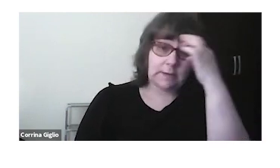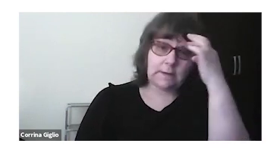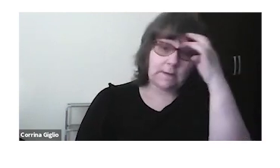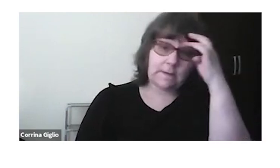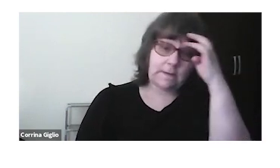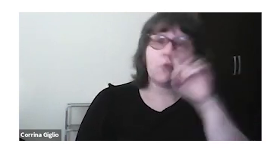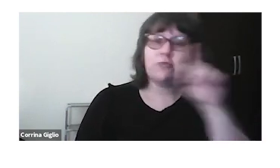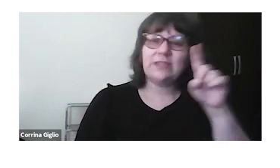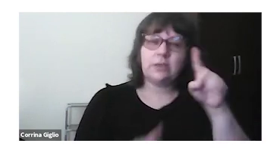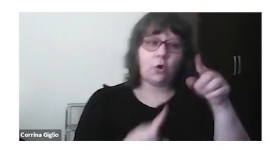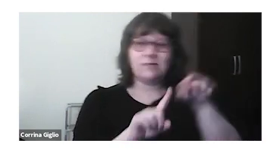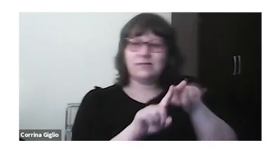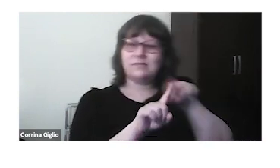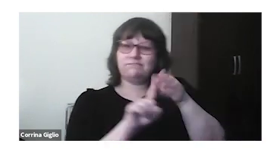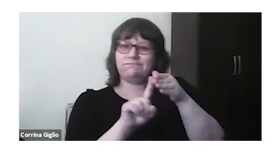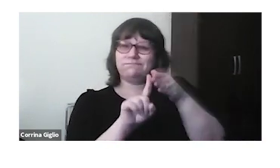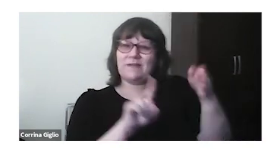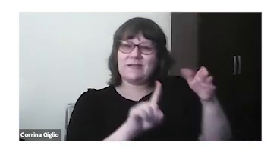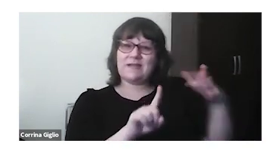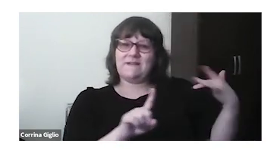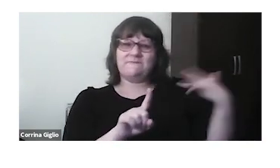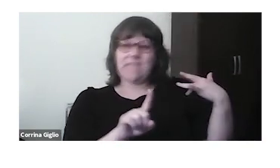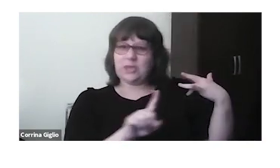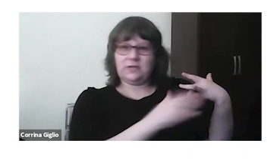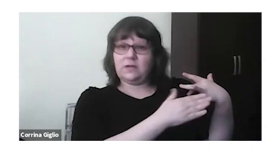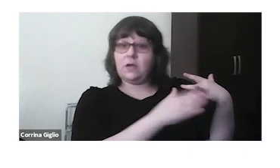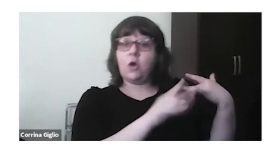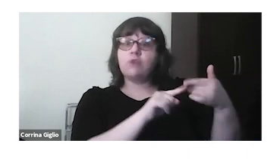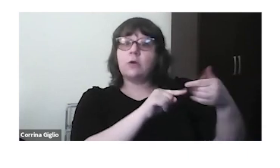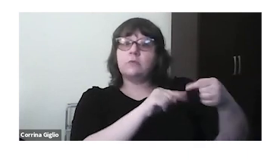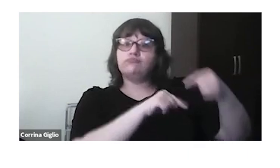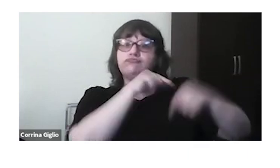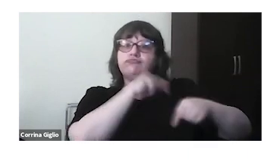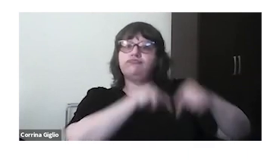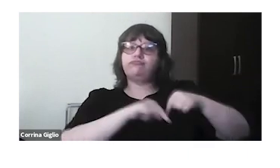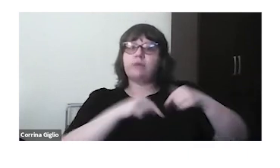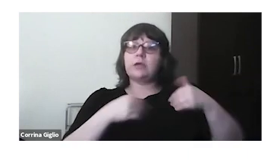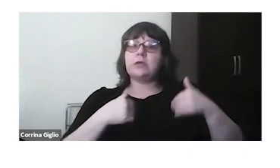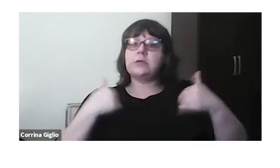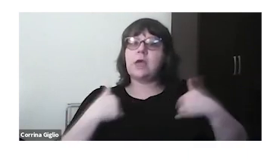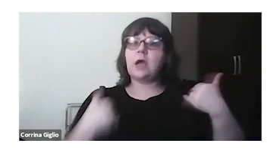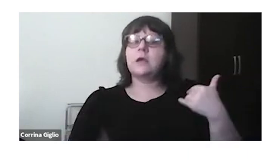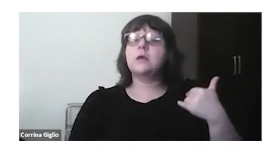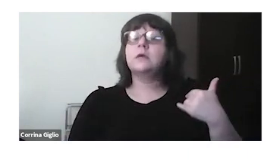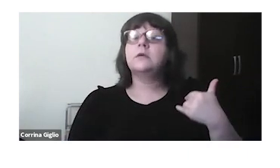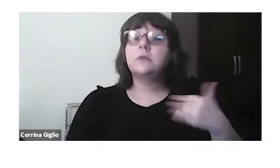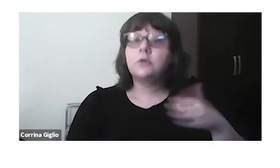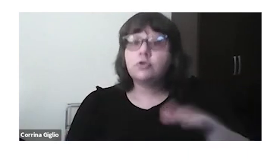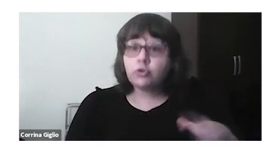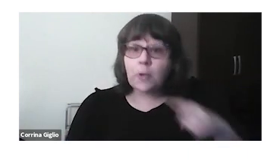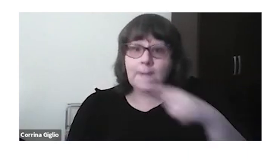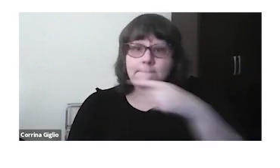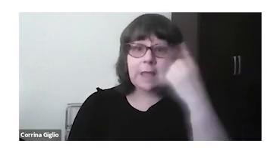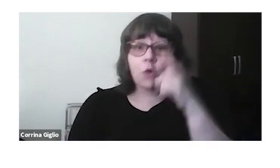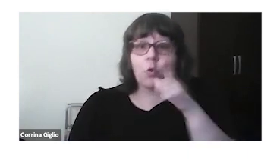fashion a little bit, it stems all the way back to young Black children in schools who are punished